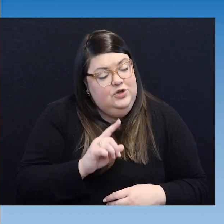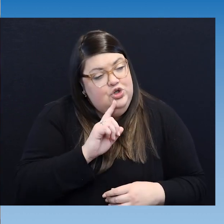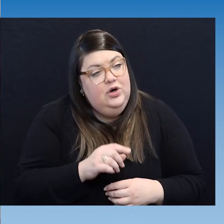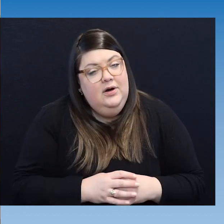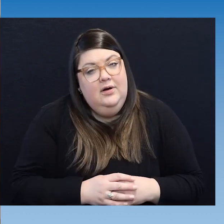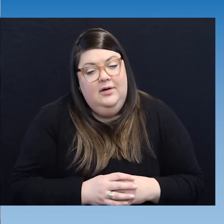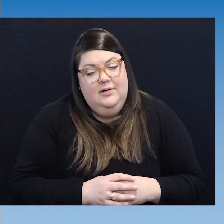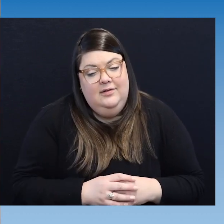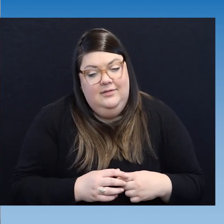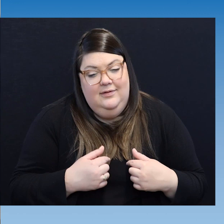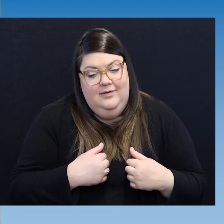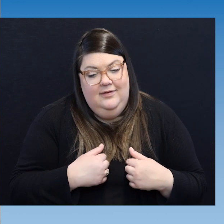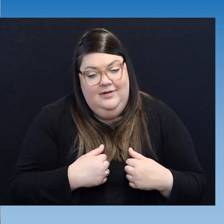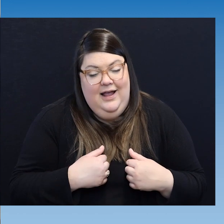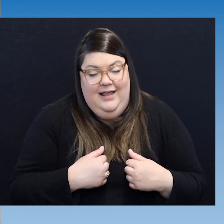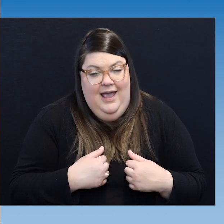Yeah, yes, no, yes.